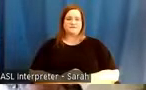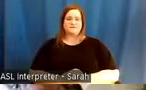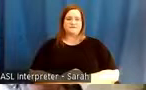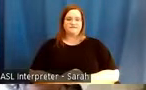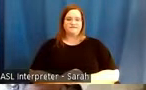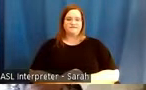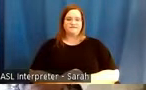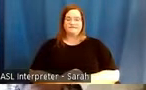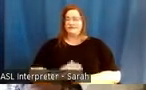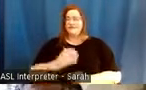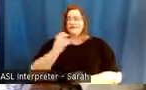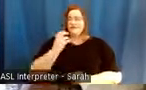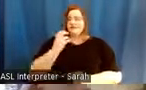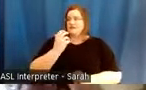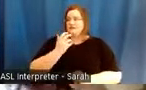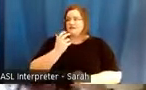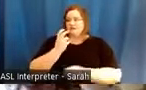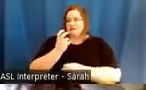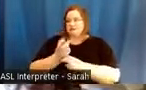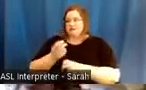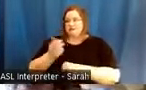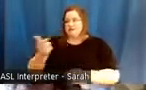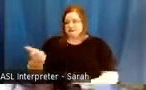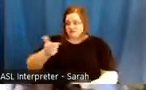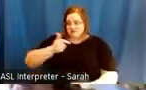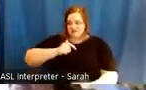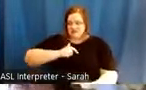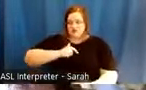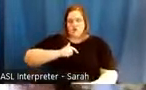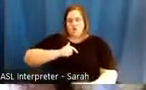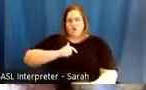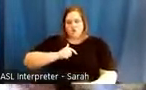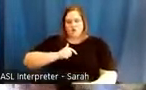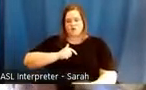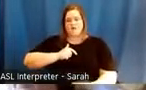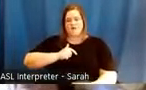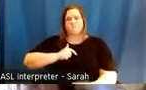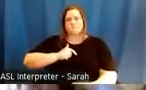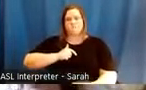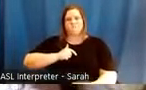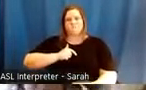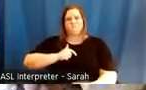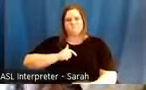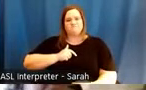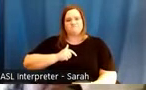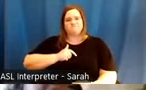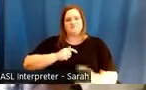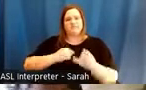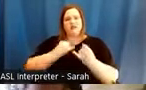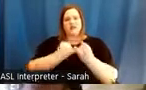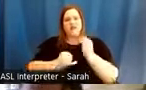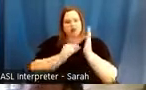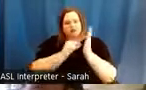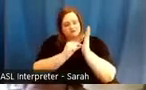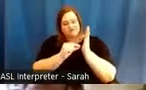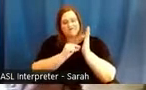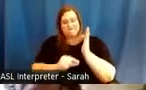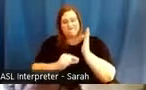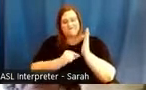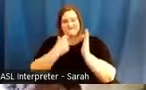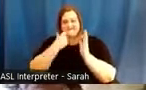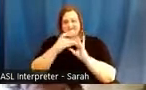Wow, that is a tough one to follow, but the final couple of lines in that are exactly